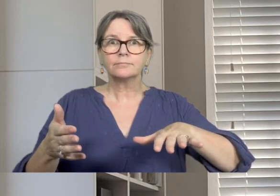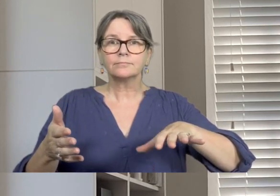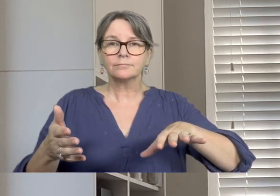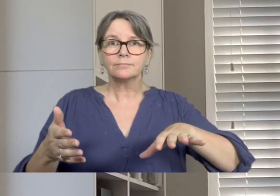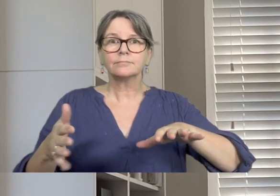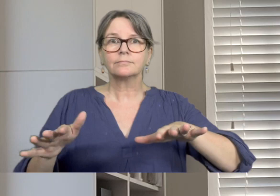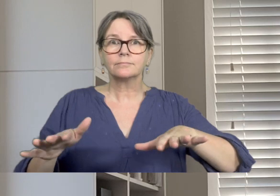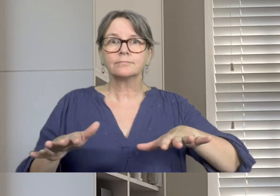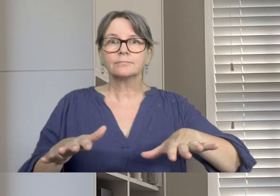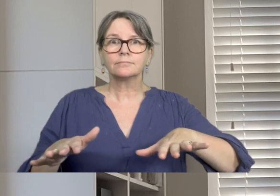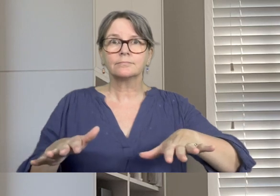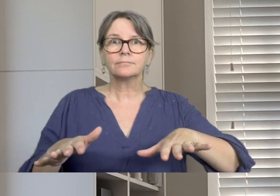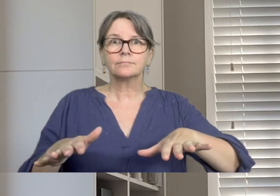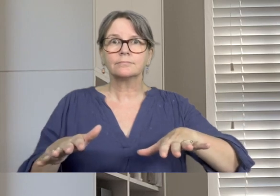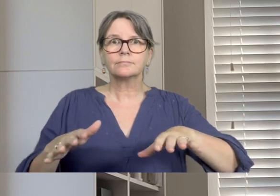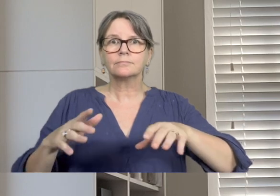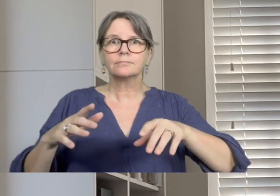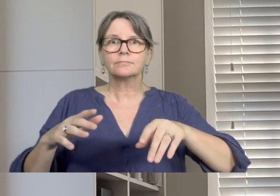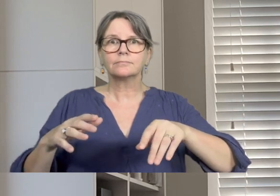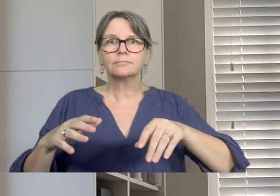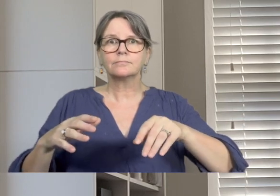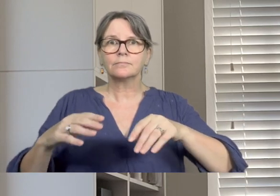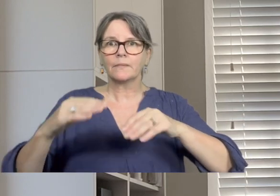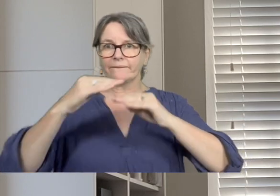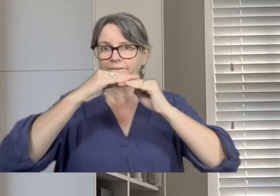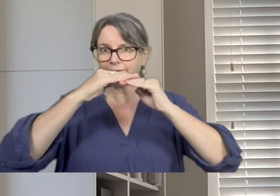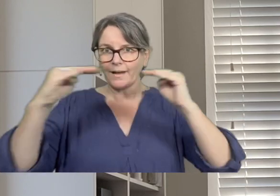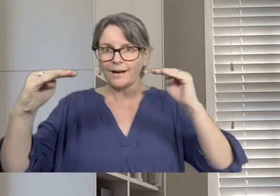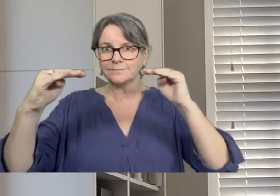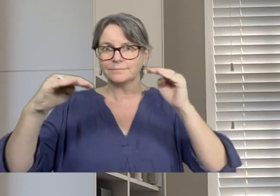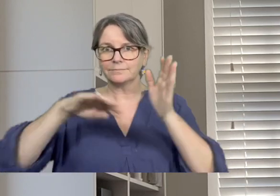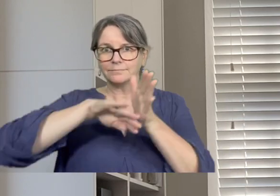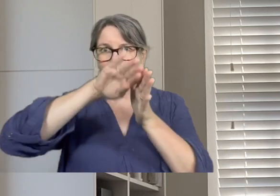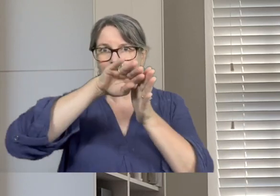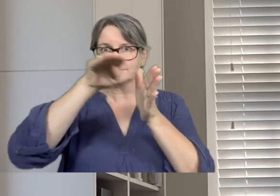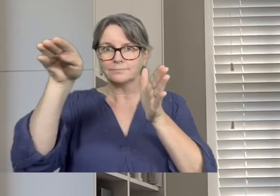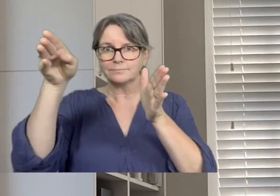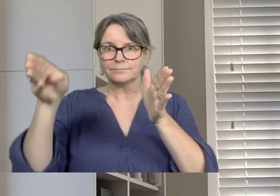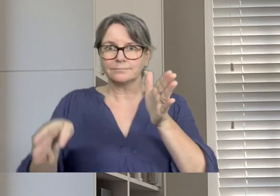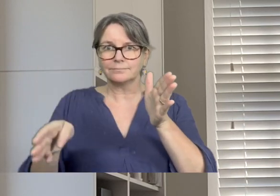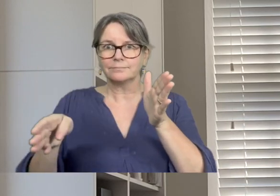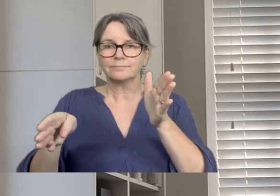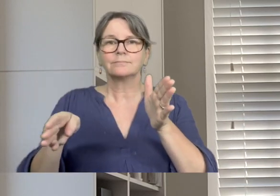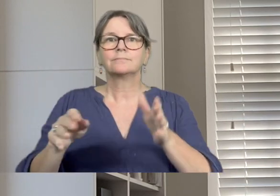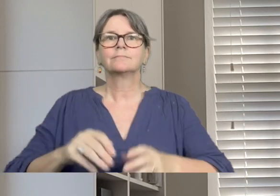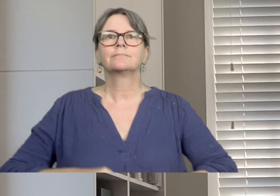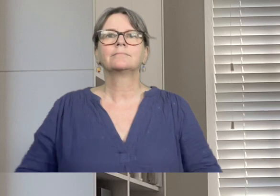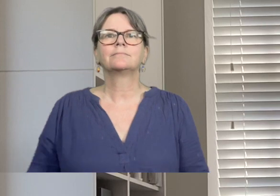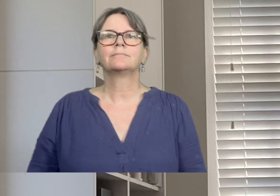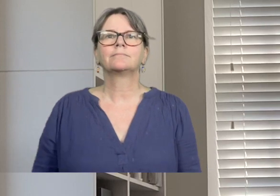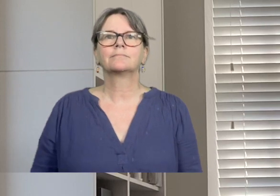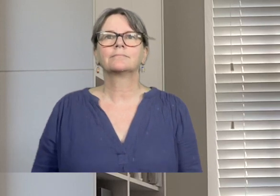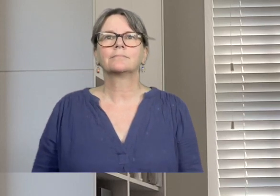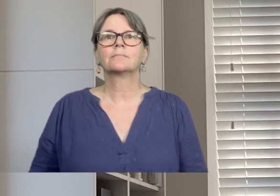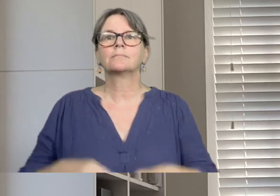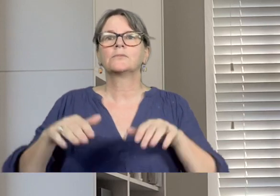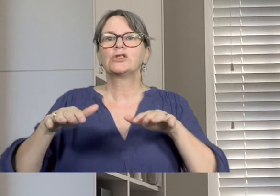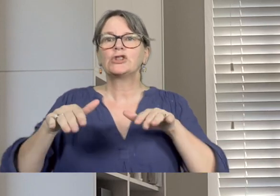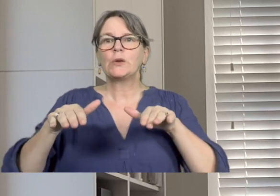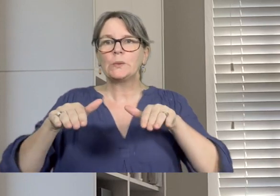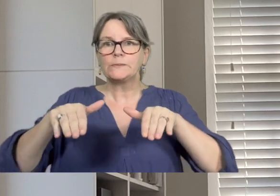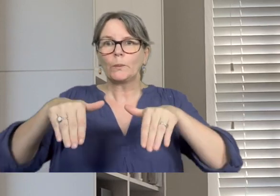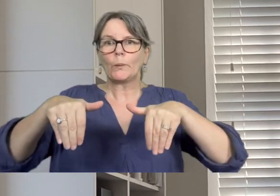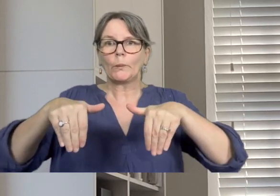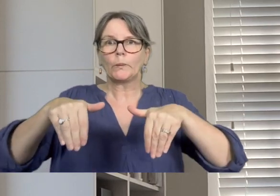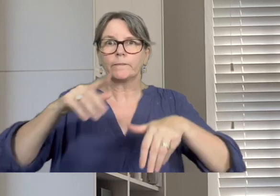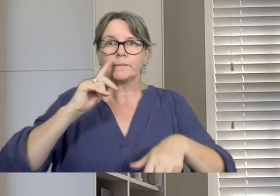to the mat, belly button, pubic bone balanced to the mat. We haven't got one higher or lower. We're finding that sense of length. From here, we're going to do a sneaky